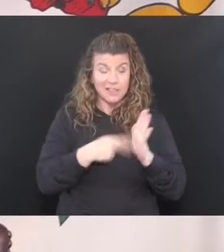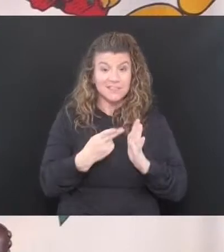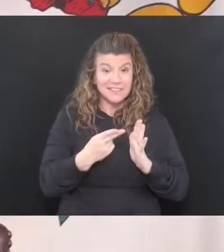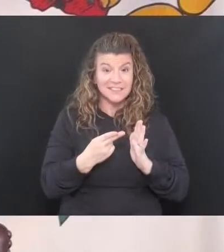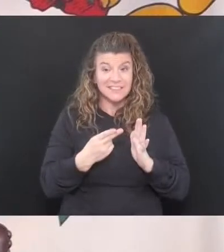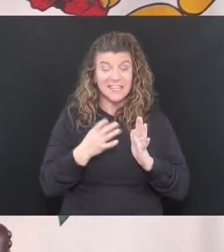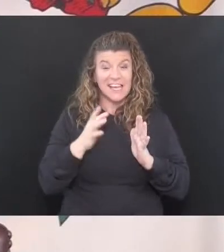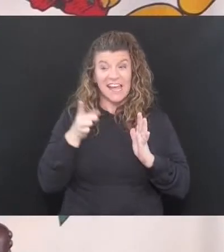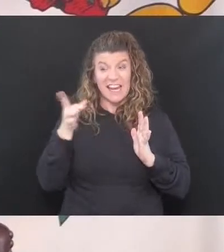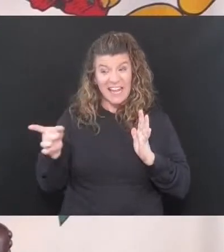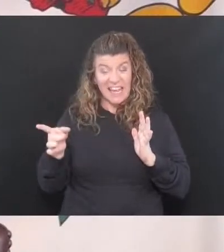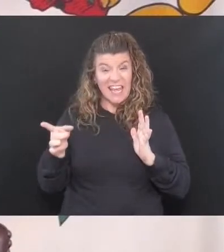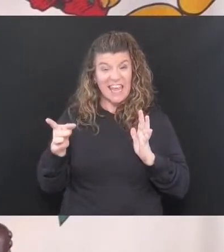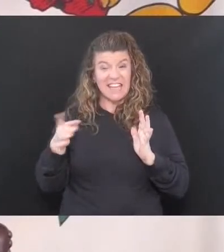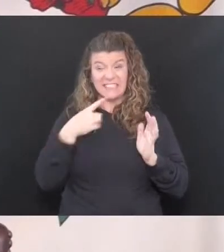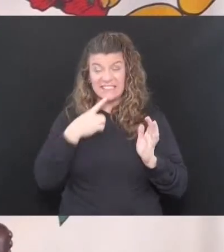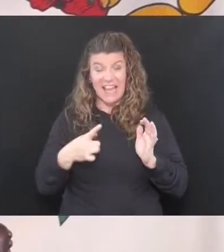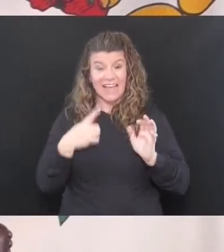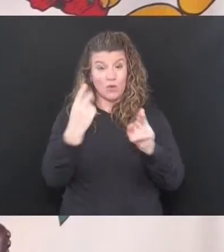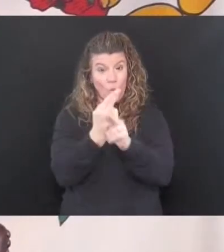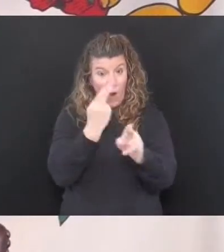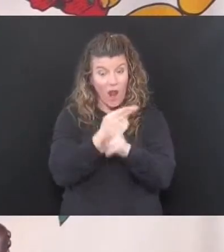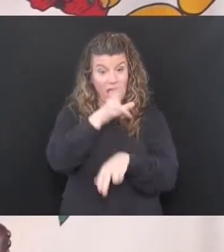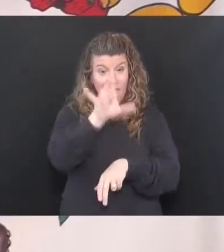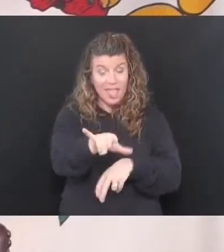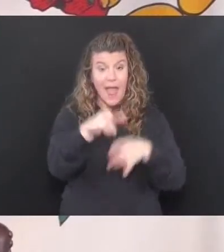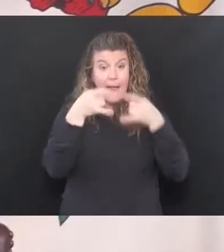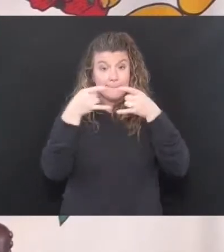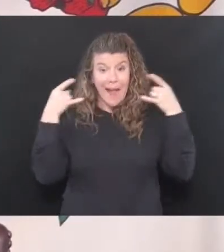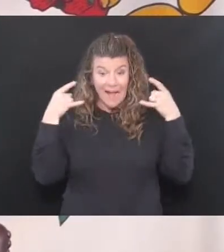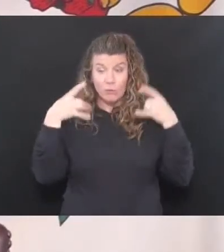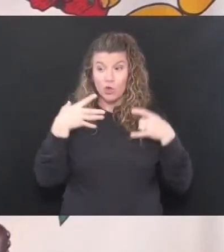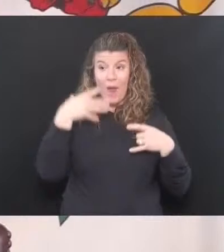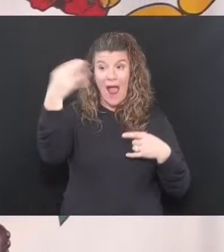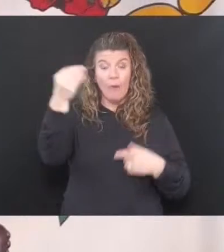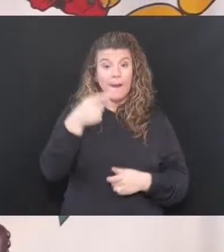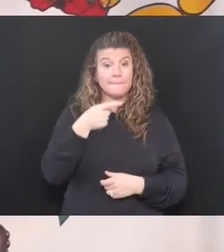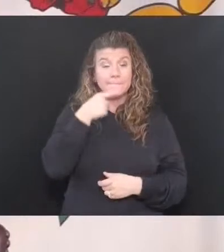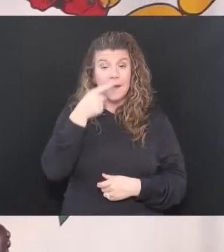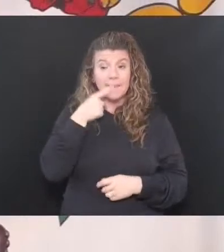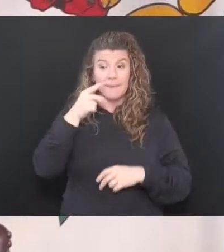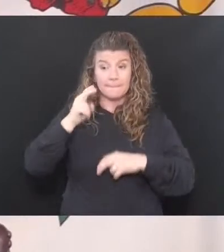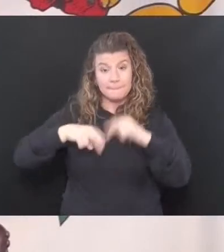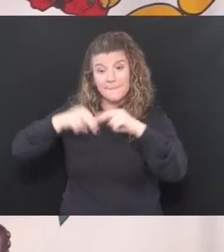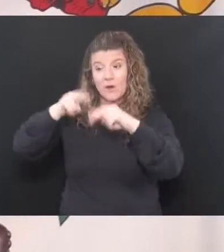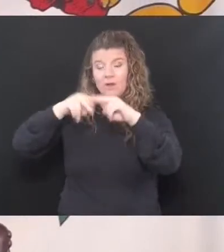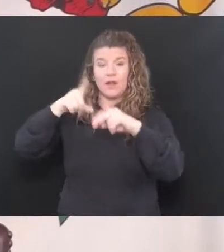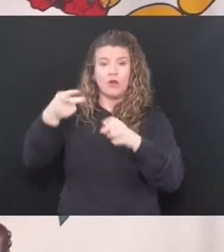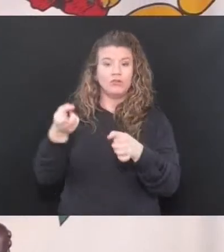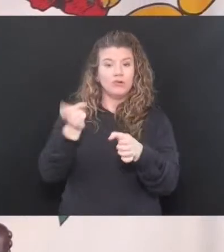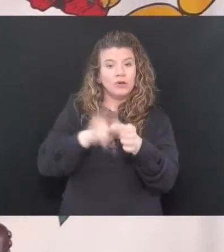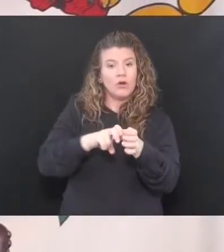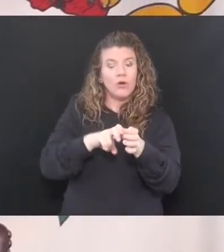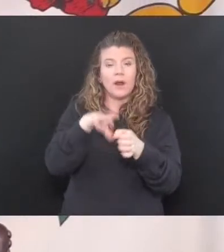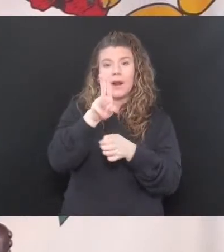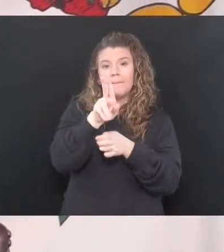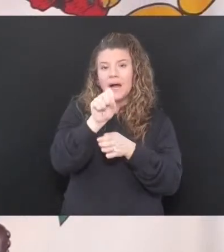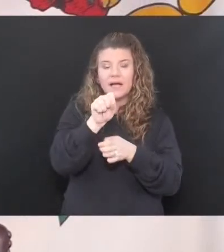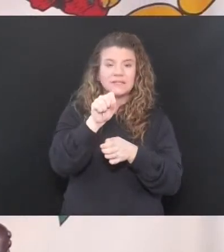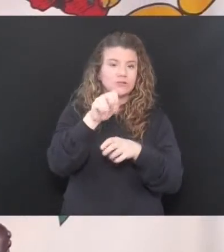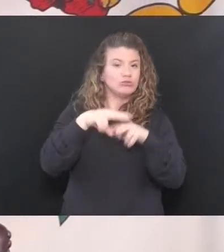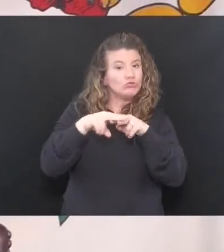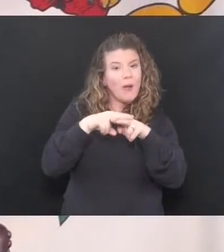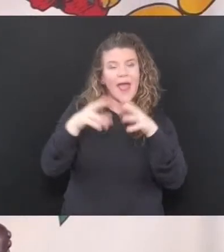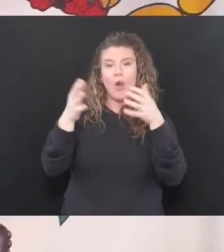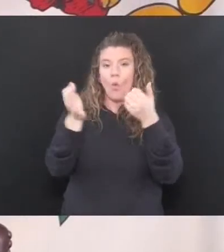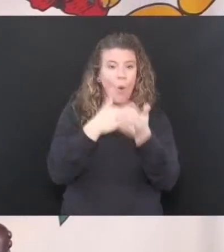his mind, wearing that mask in a public building or on a transit bus or whatever